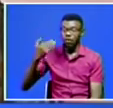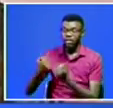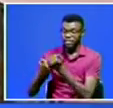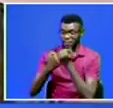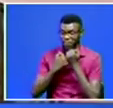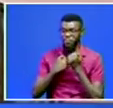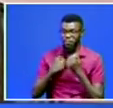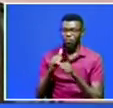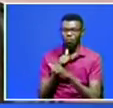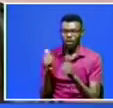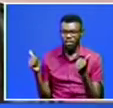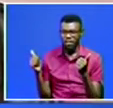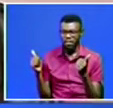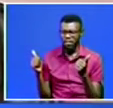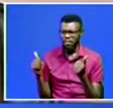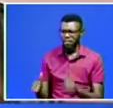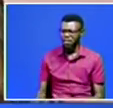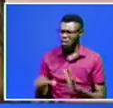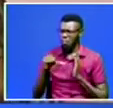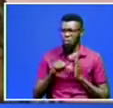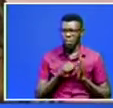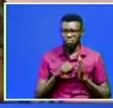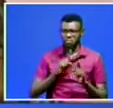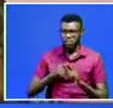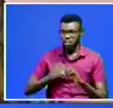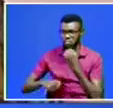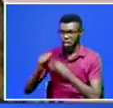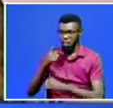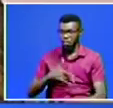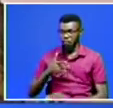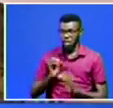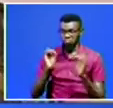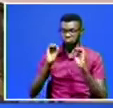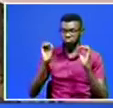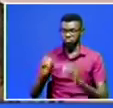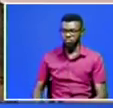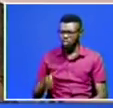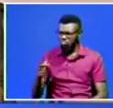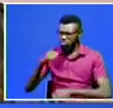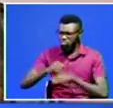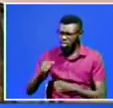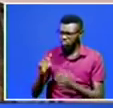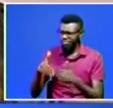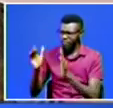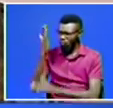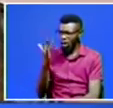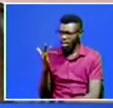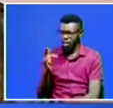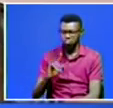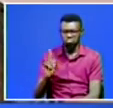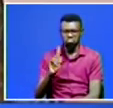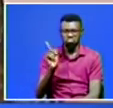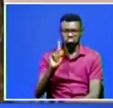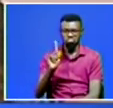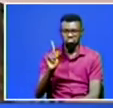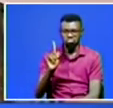Yeah. He's never had issues with acting. Mm-hmm. At umeacha shule, umeenda acting, whatever. No, if